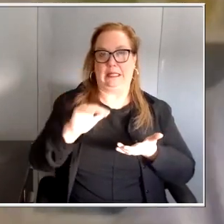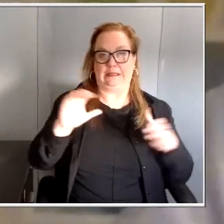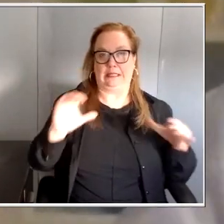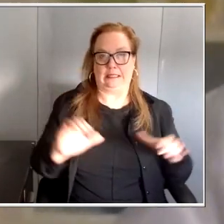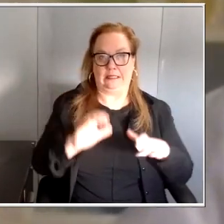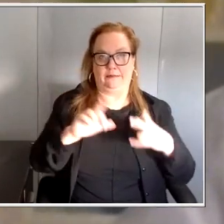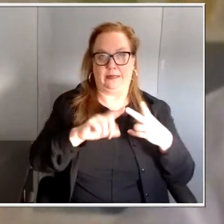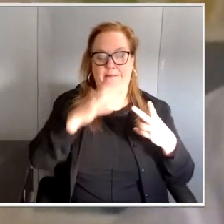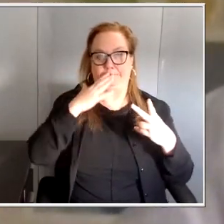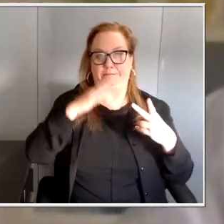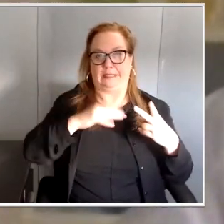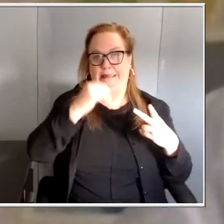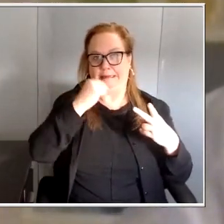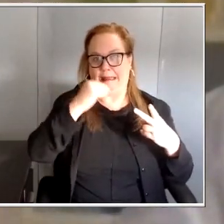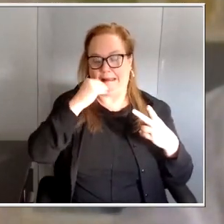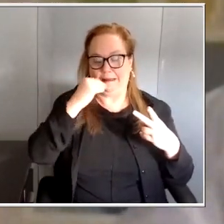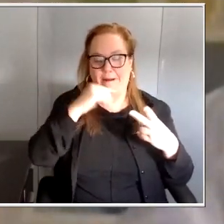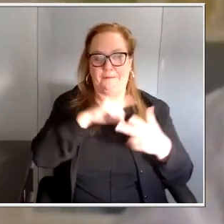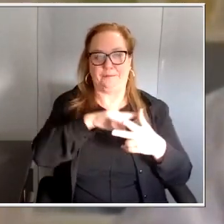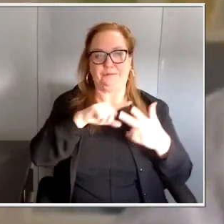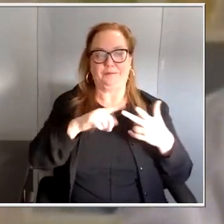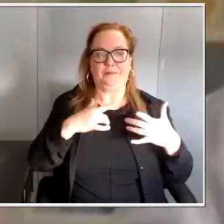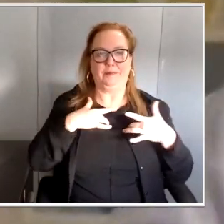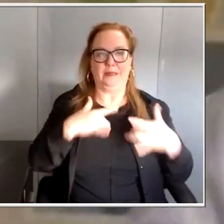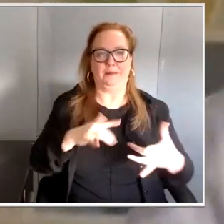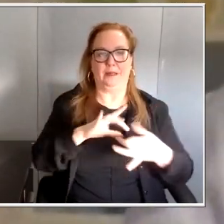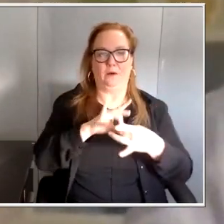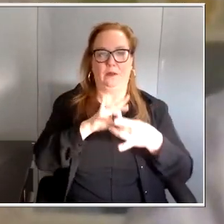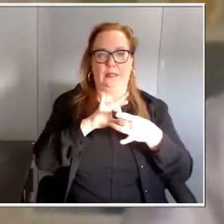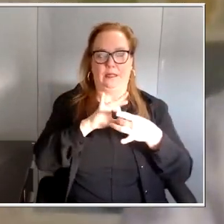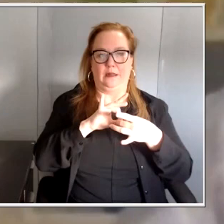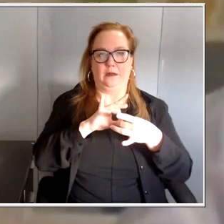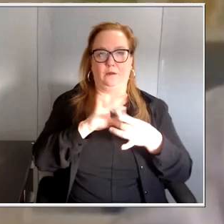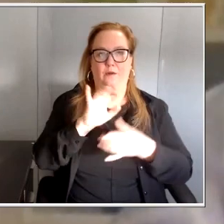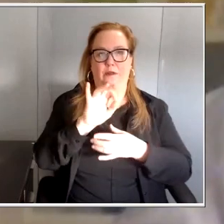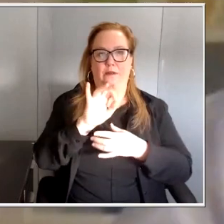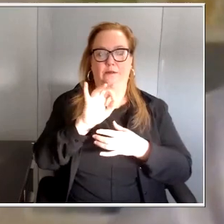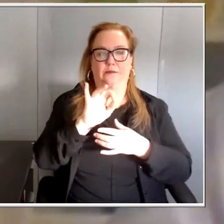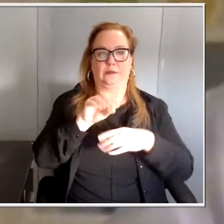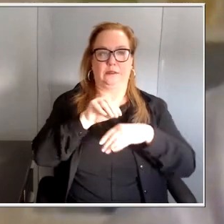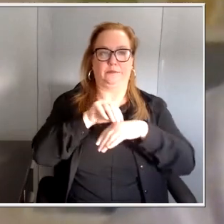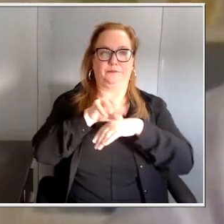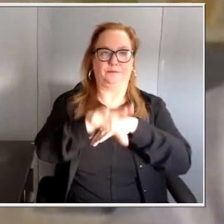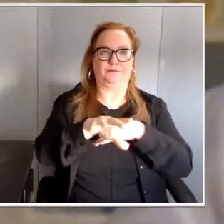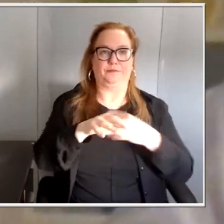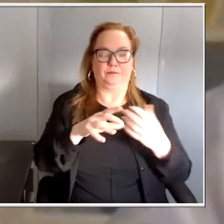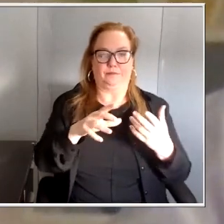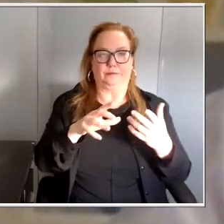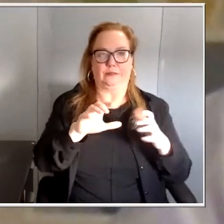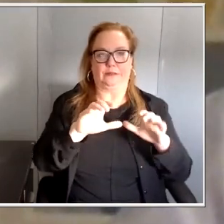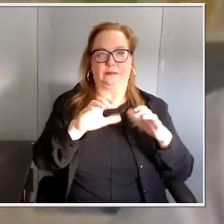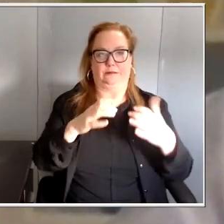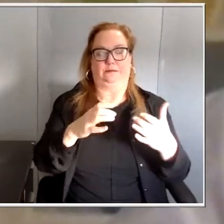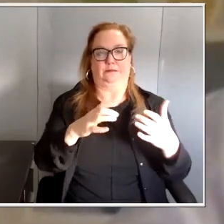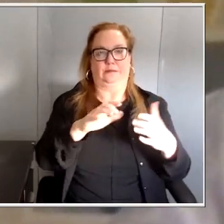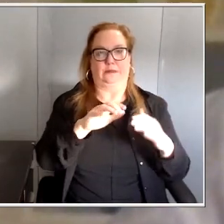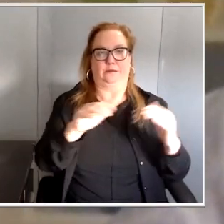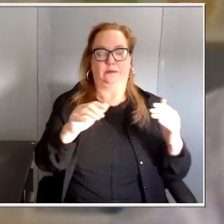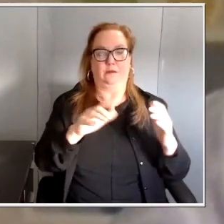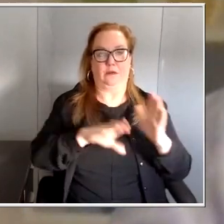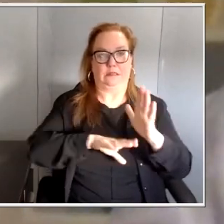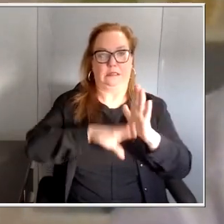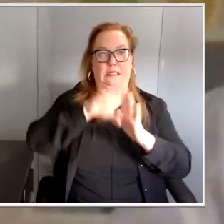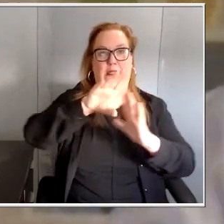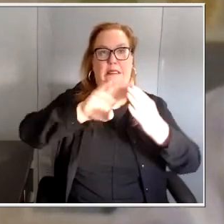diet, all the things that tend to go with affluence in some ways. Again, kind of a resurgence